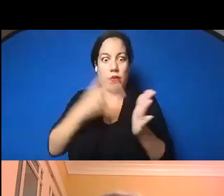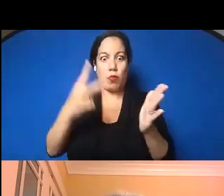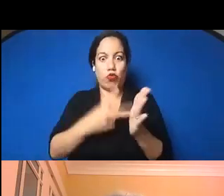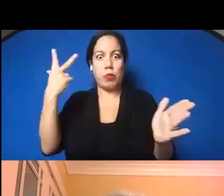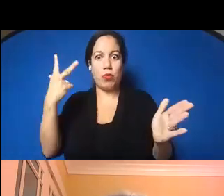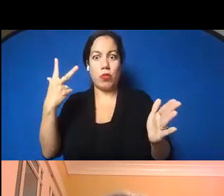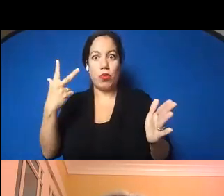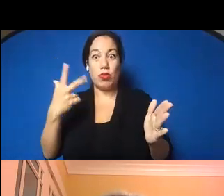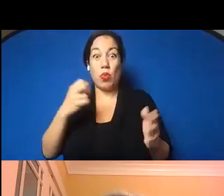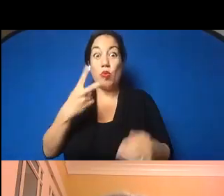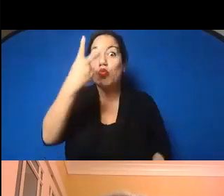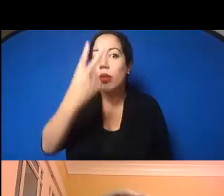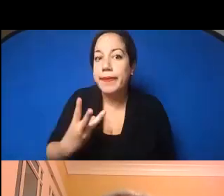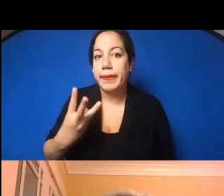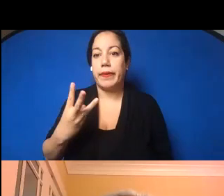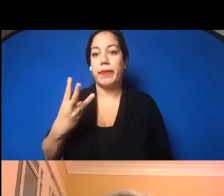2 out of 6.